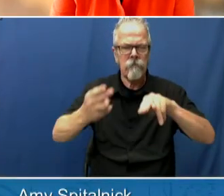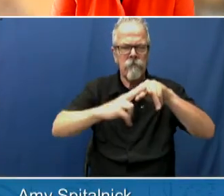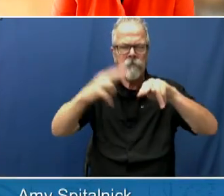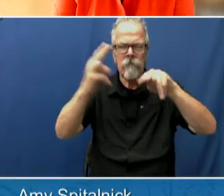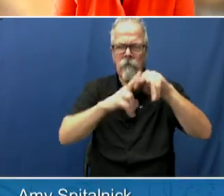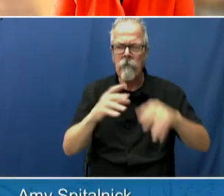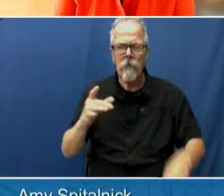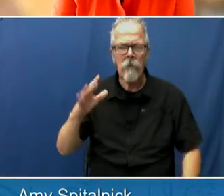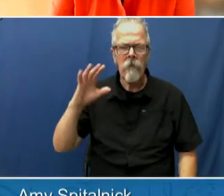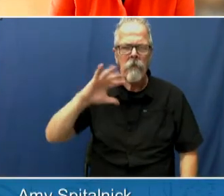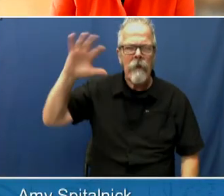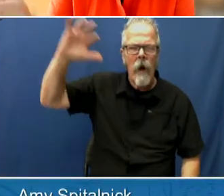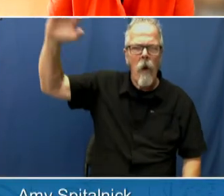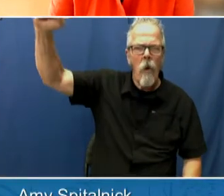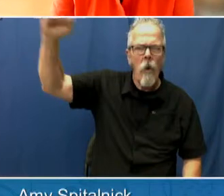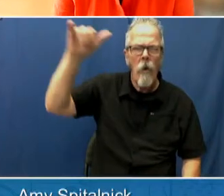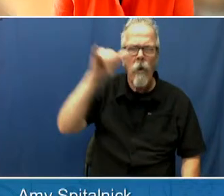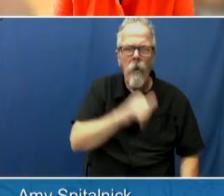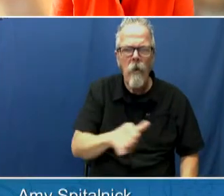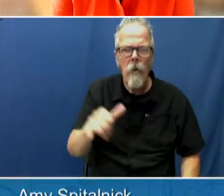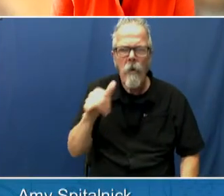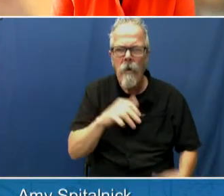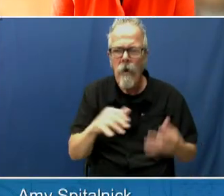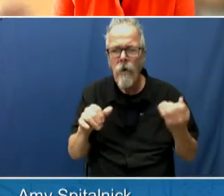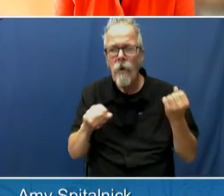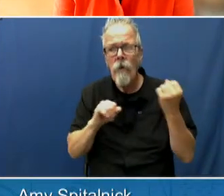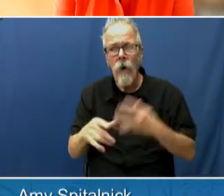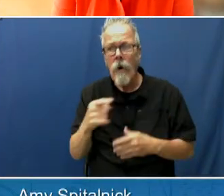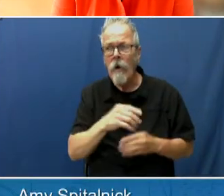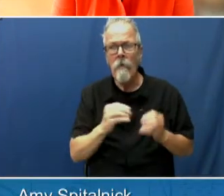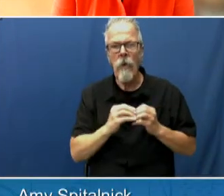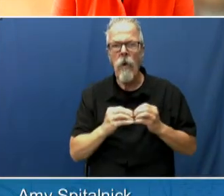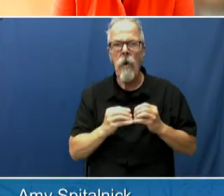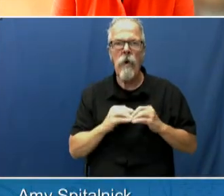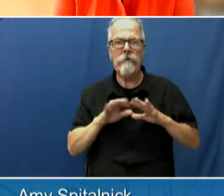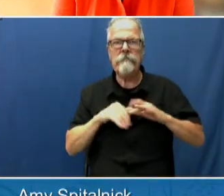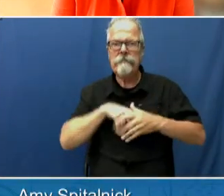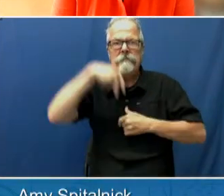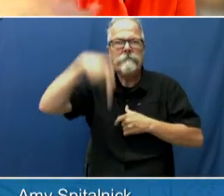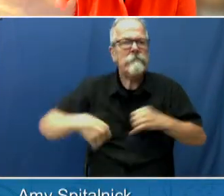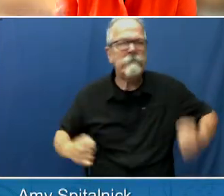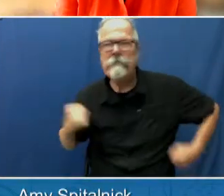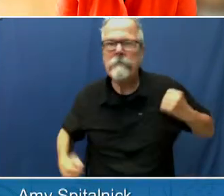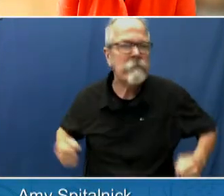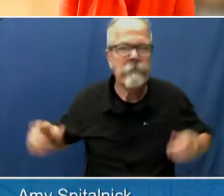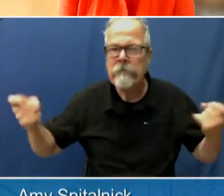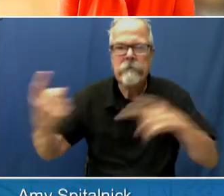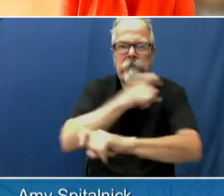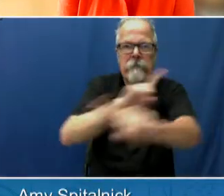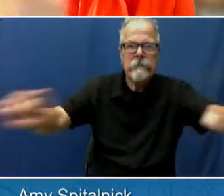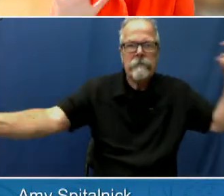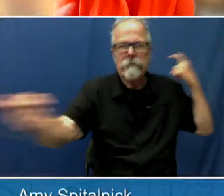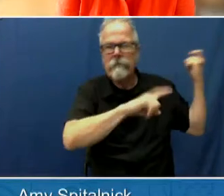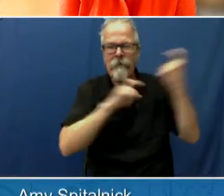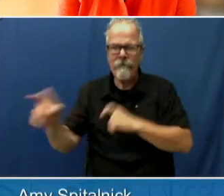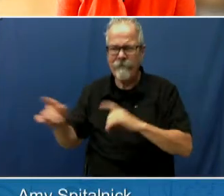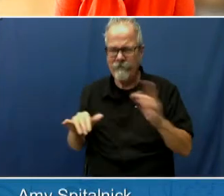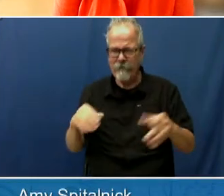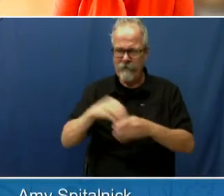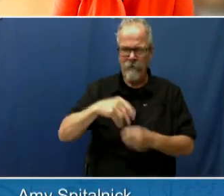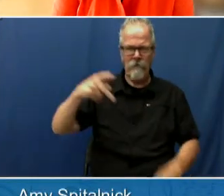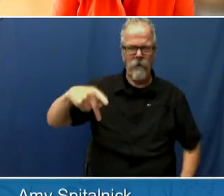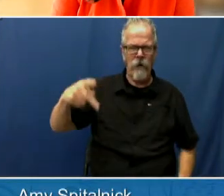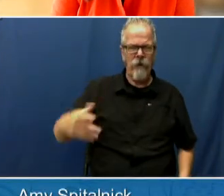drive extremists out onto our streets like we're seeing in Portland. So what can we do about this? first and foremost, we